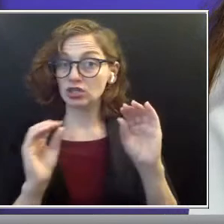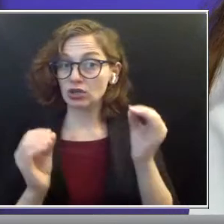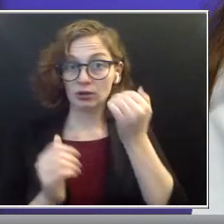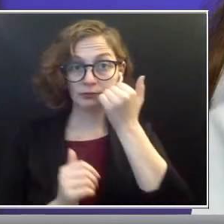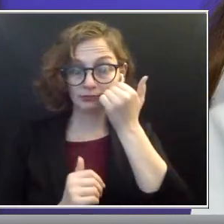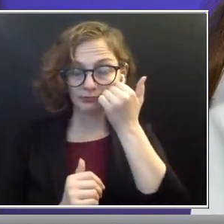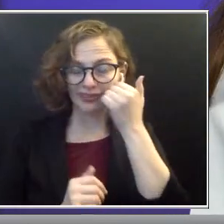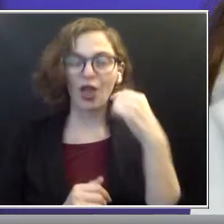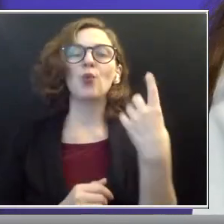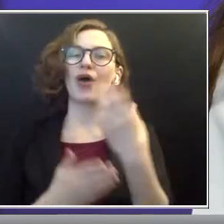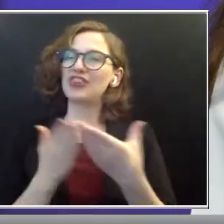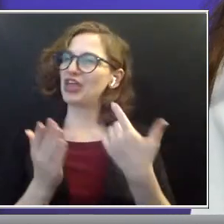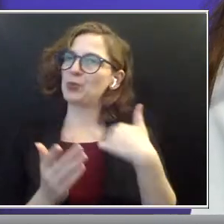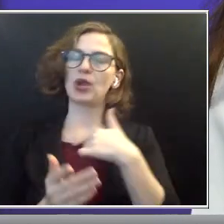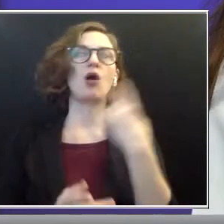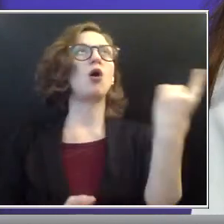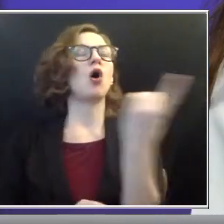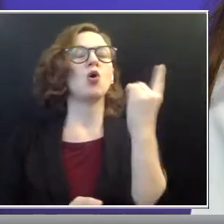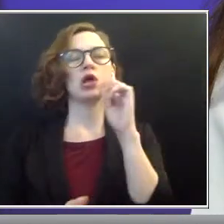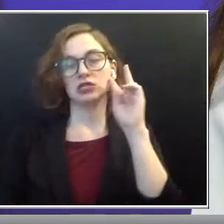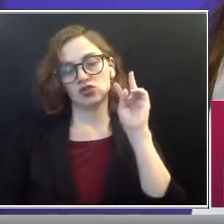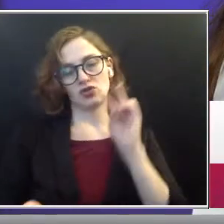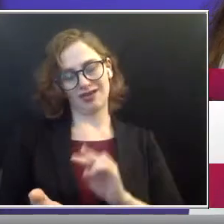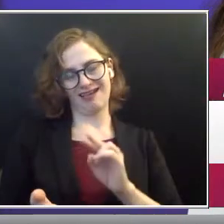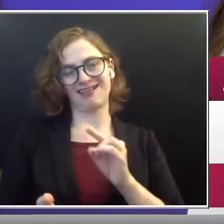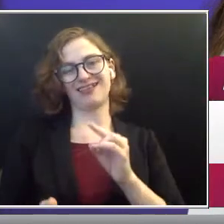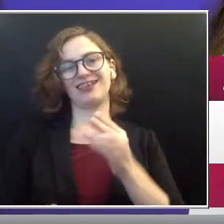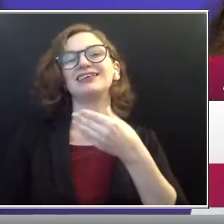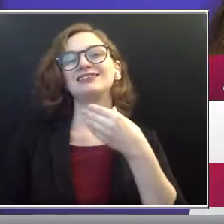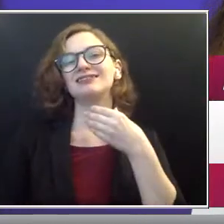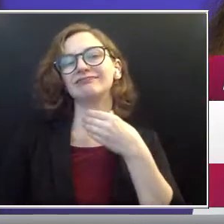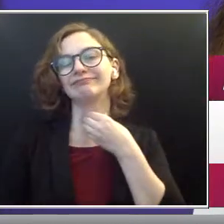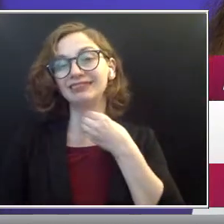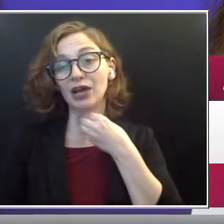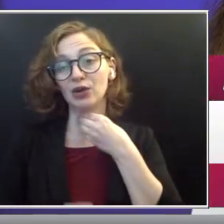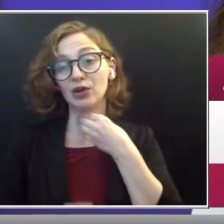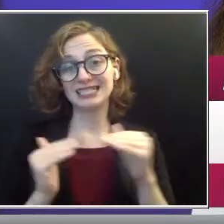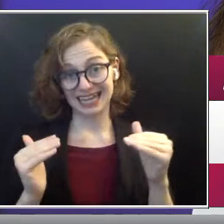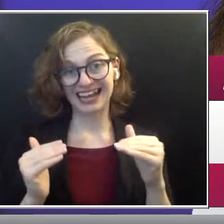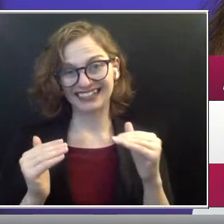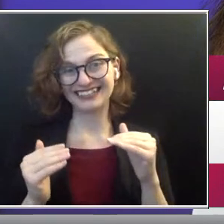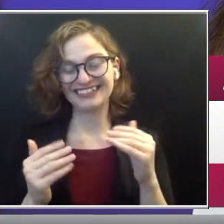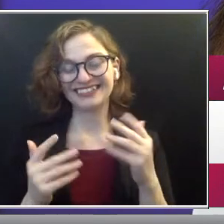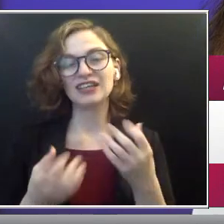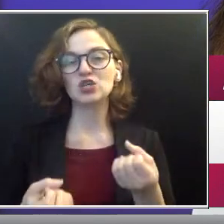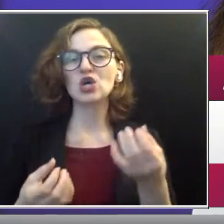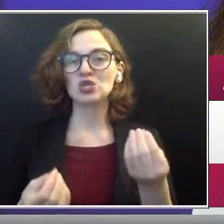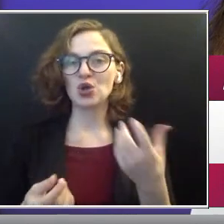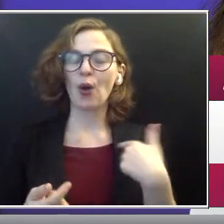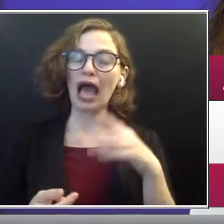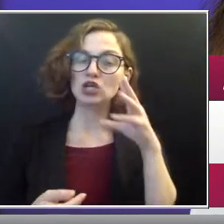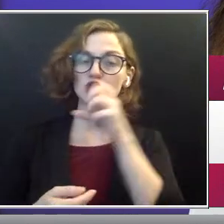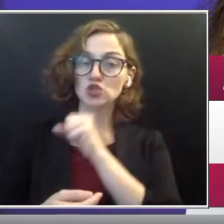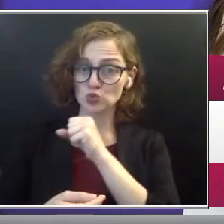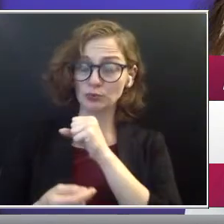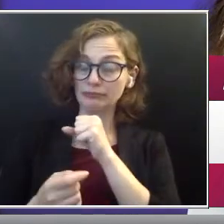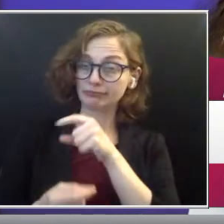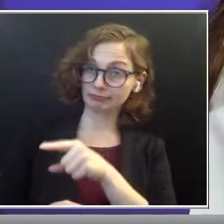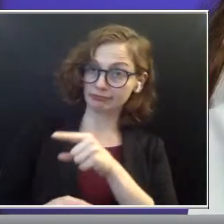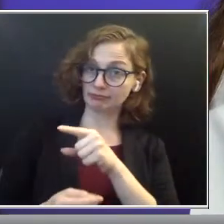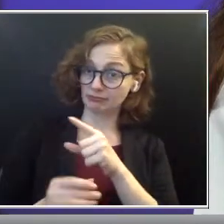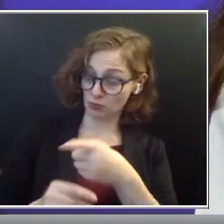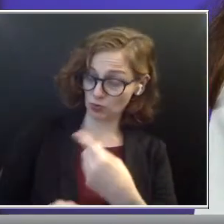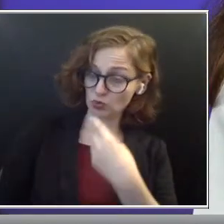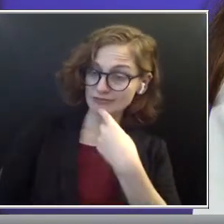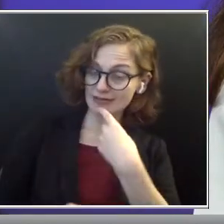thyroid hormone status. So I'm guessing that our primary care doctor grabbed that test because of your absence of periods, and then we did meet